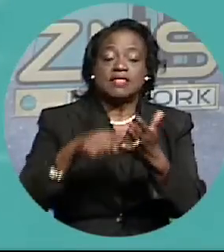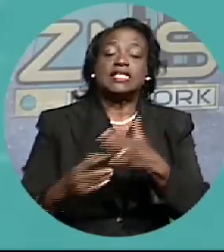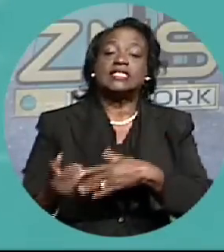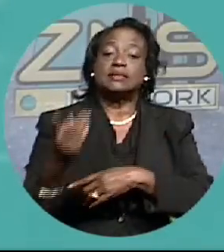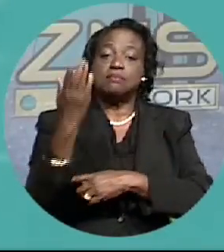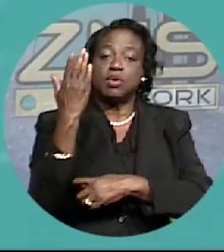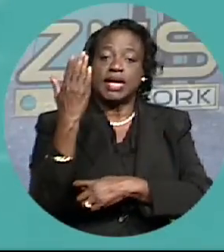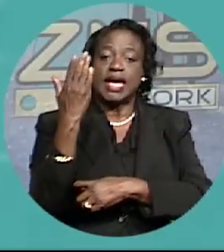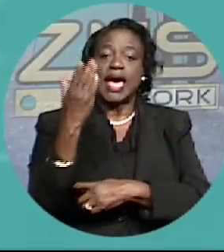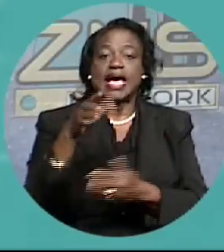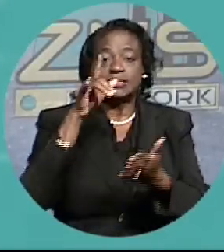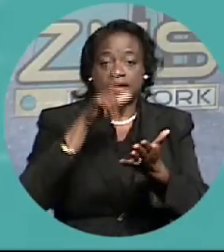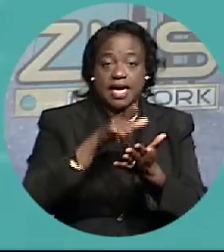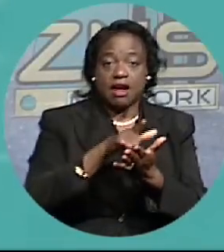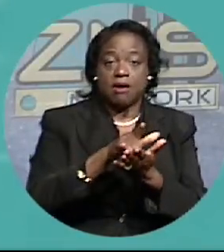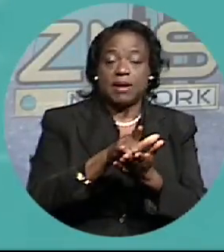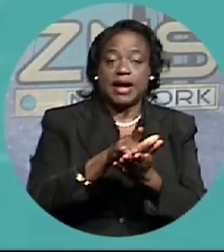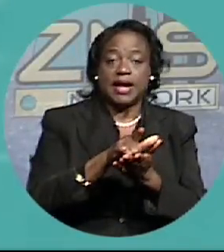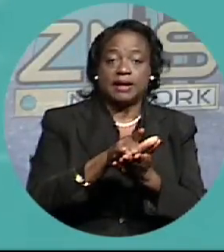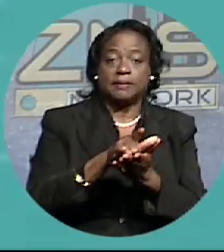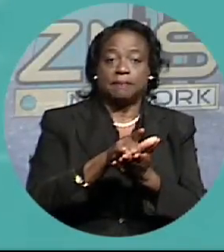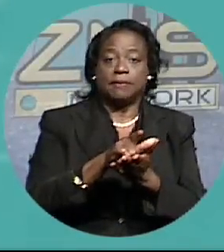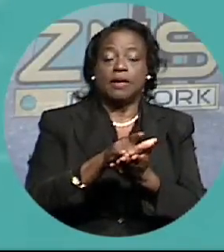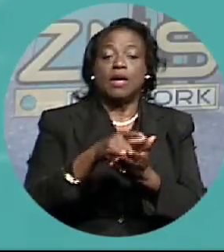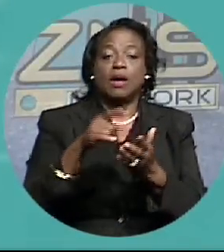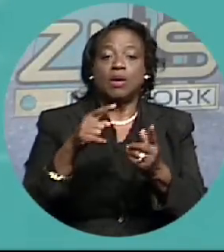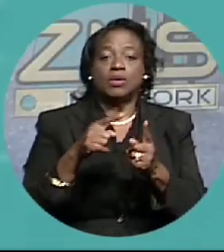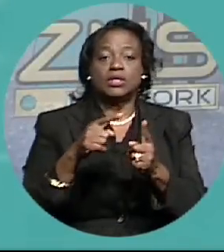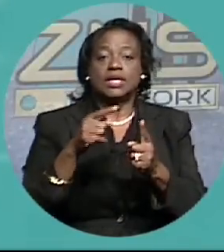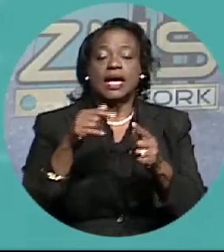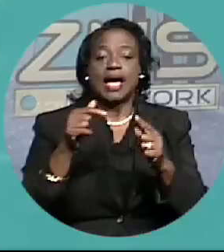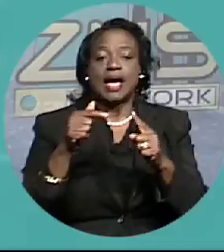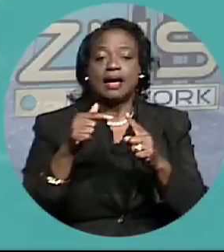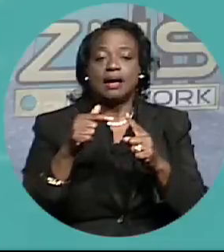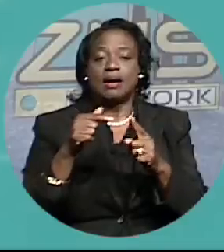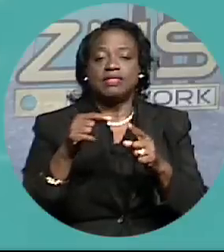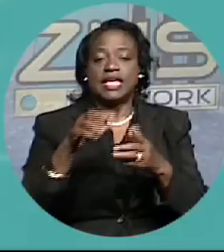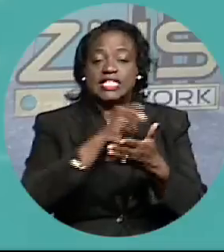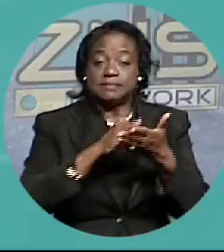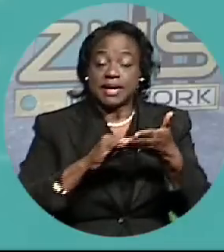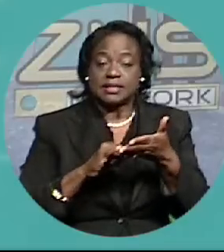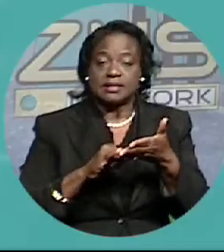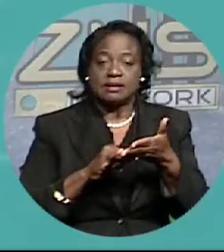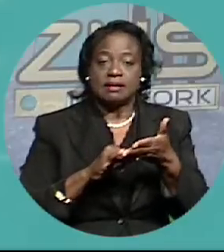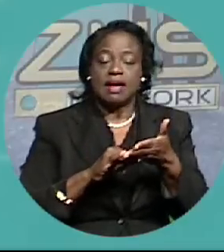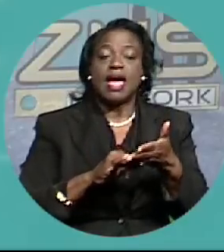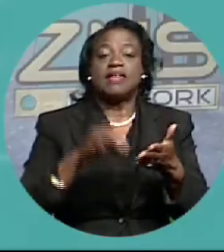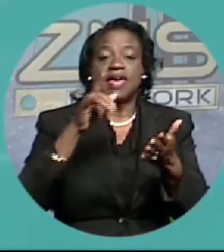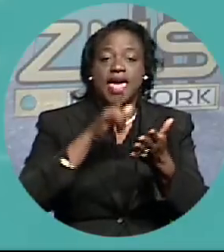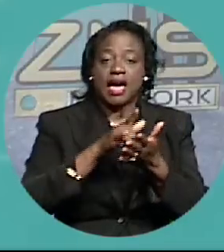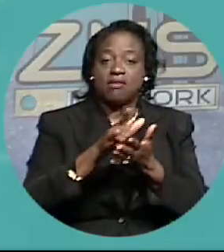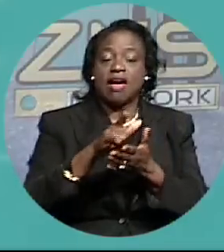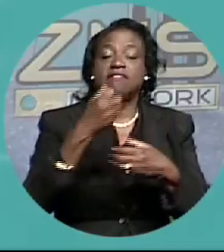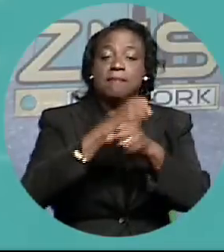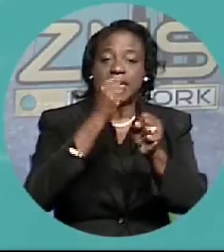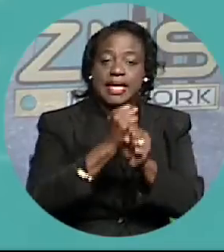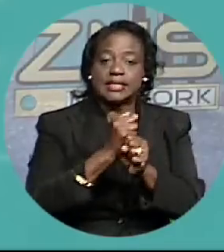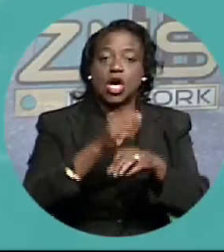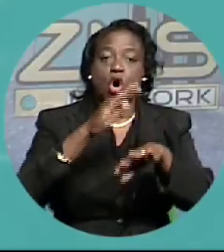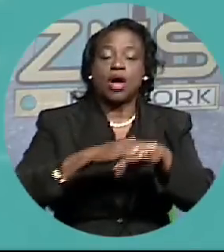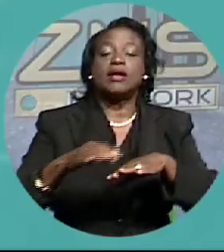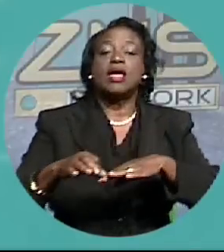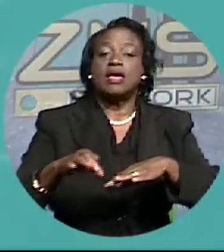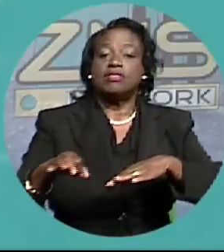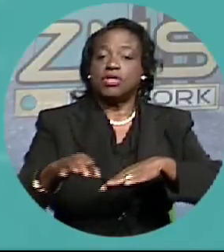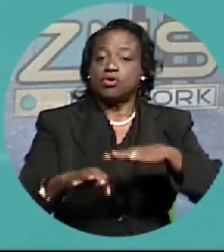experiencing problems. An investigation is underway at the Flight Standards Inspectorate, as well as the aircraft makers are on the ground trying